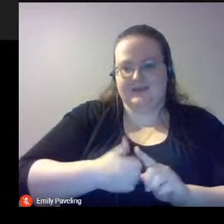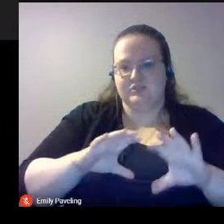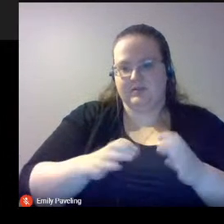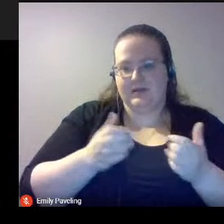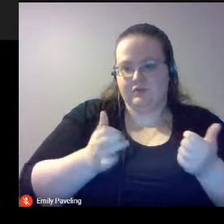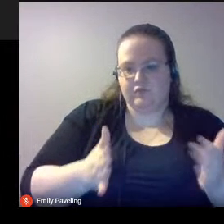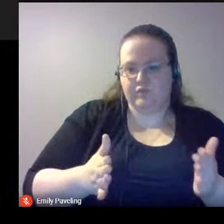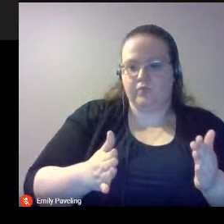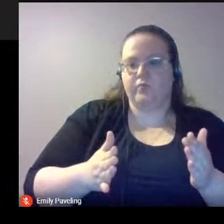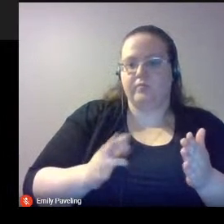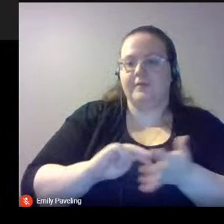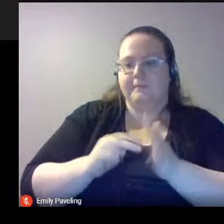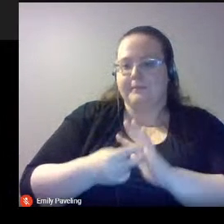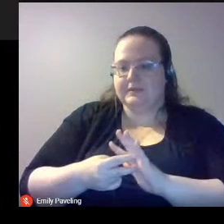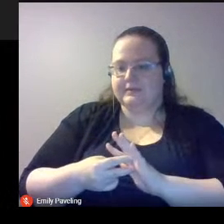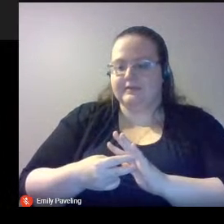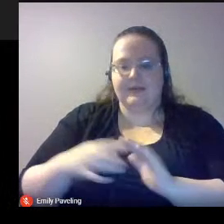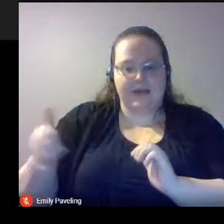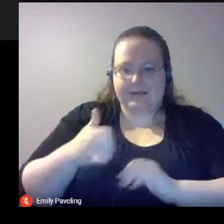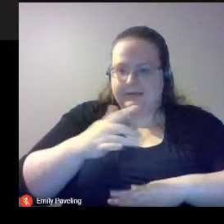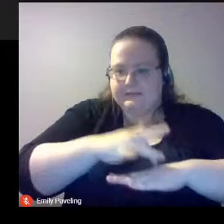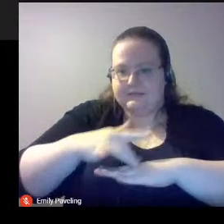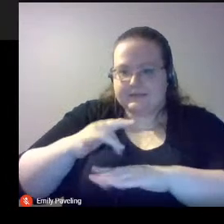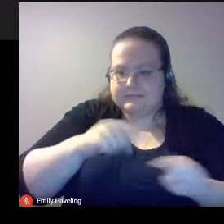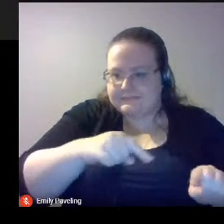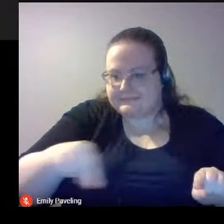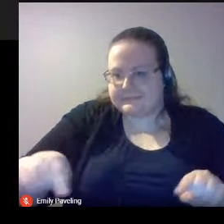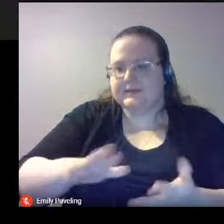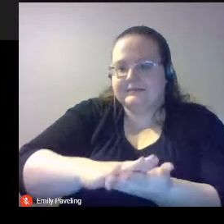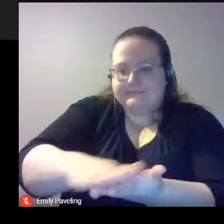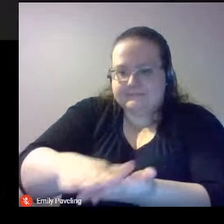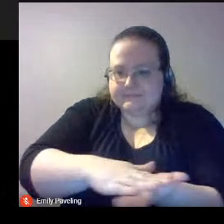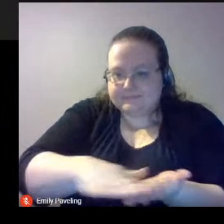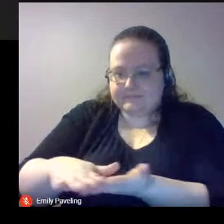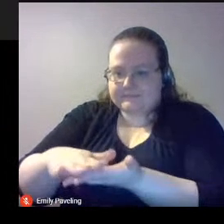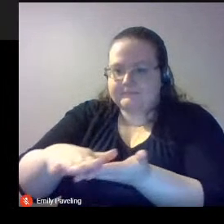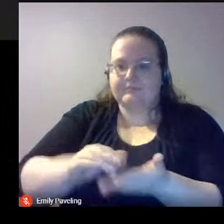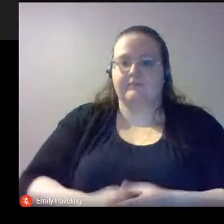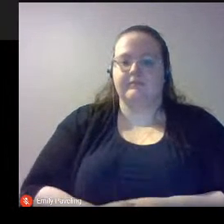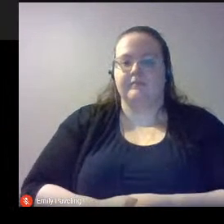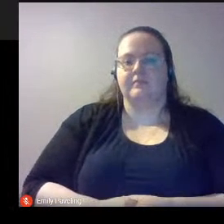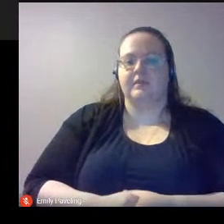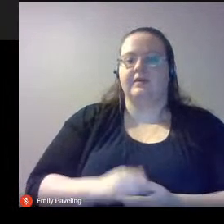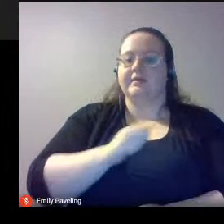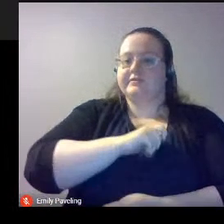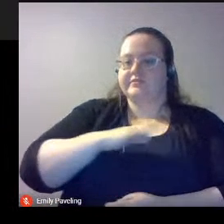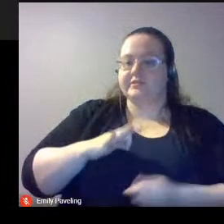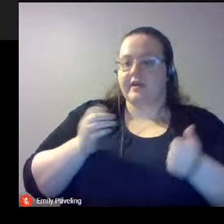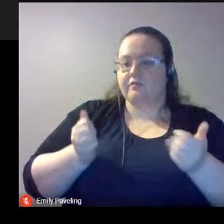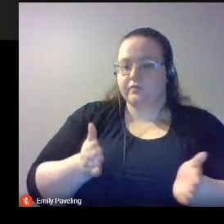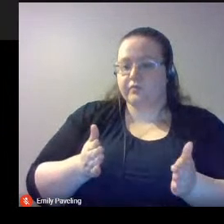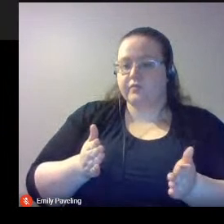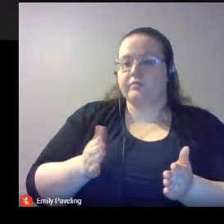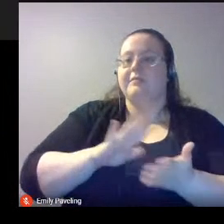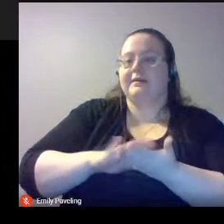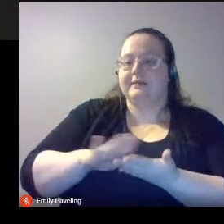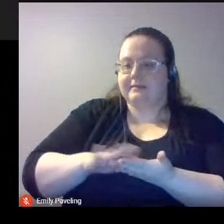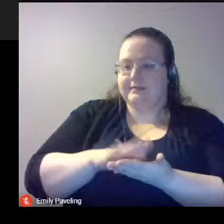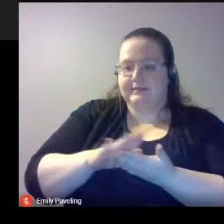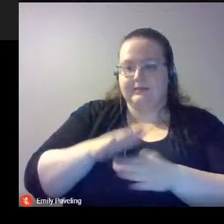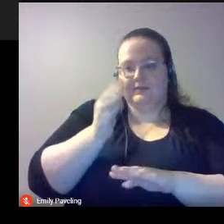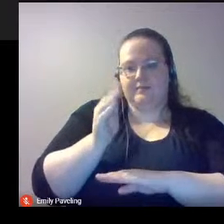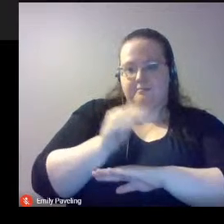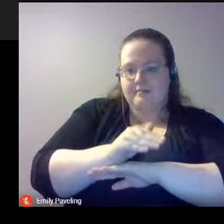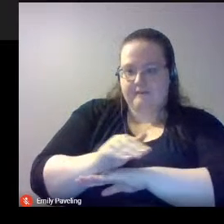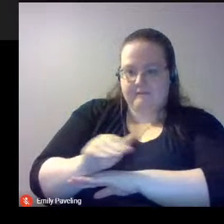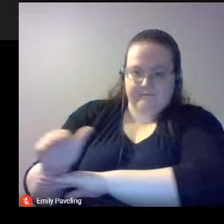touch items throughout the classroom during the day. Staff rooms will be cleaned in the evenings and with disinfectant wipes